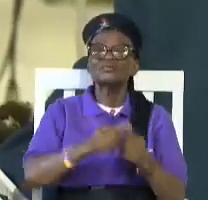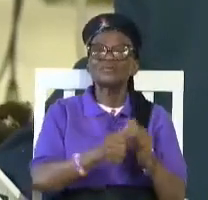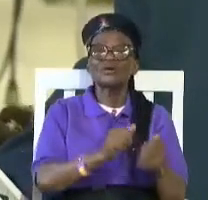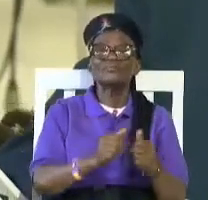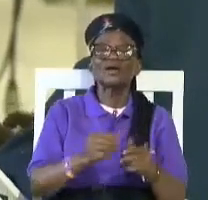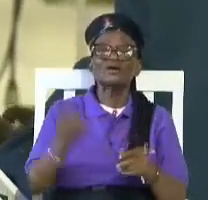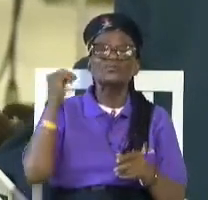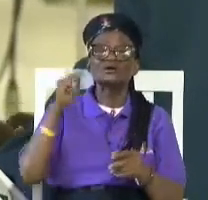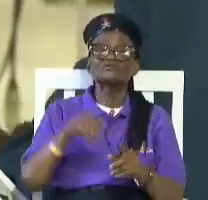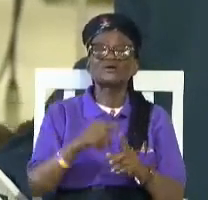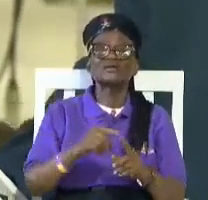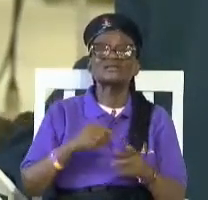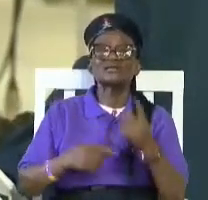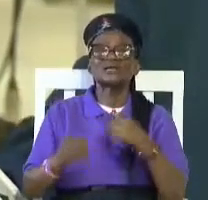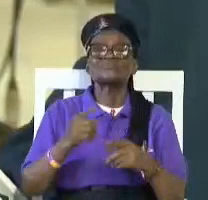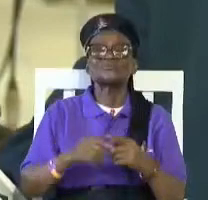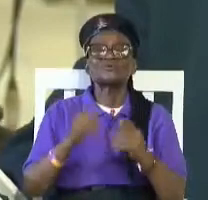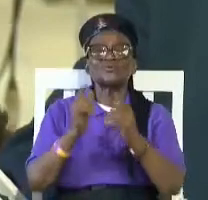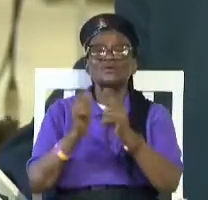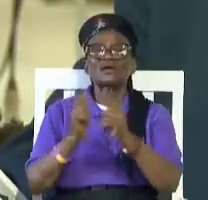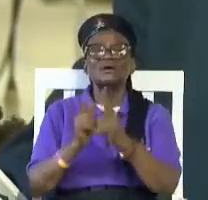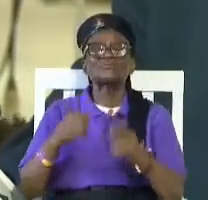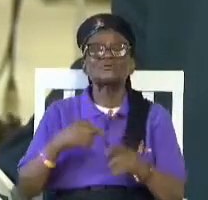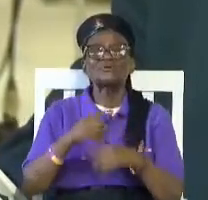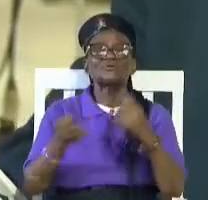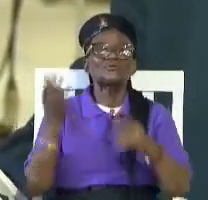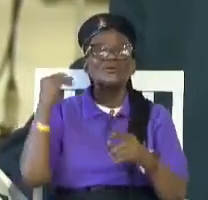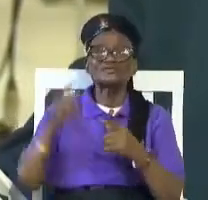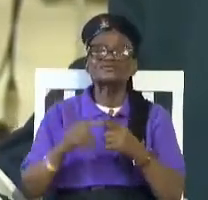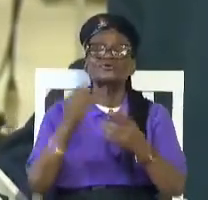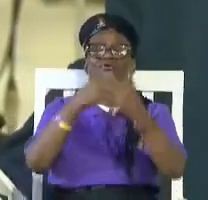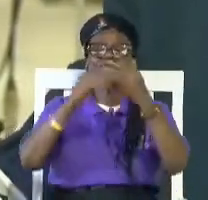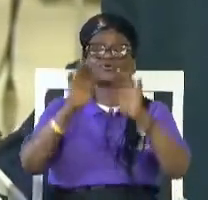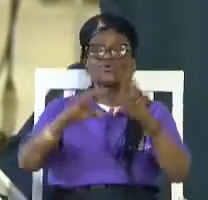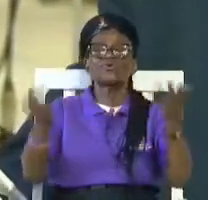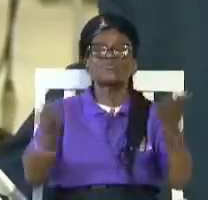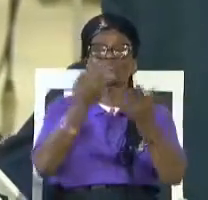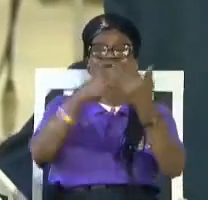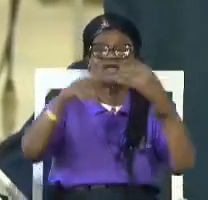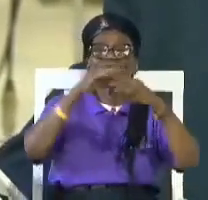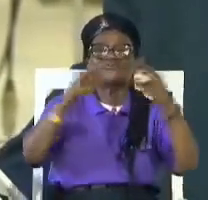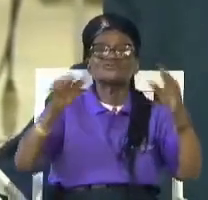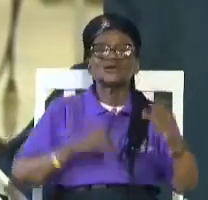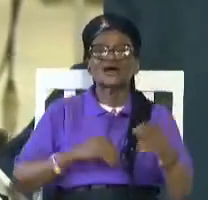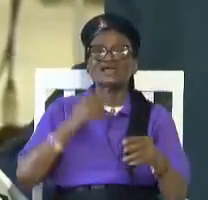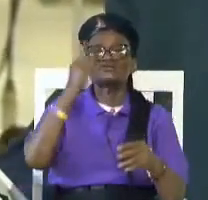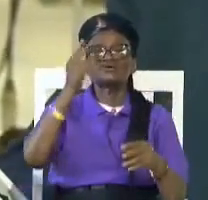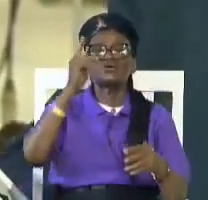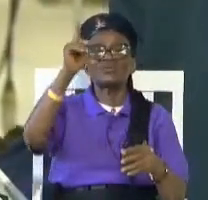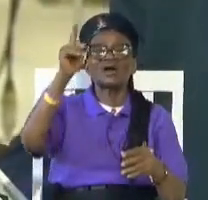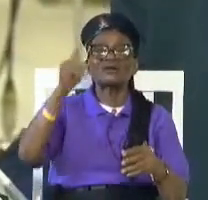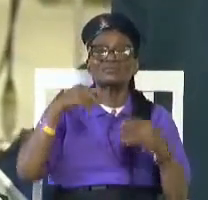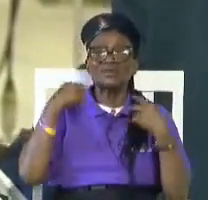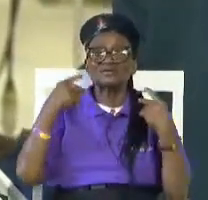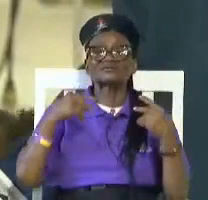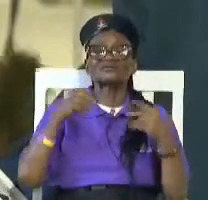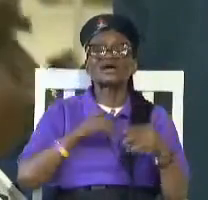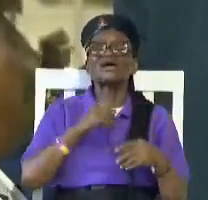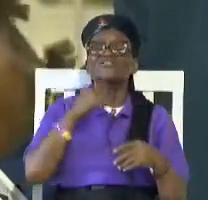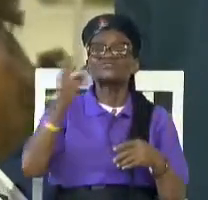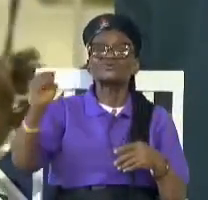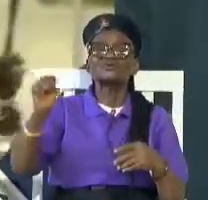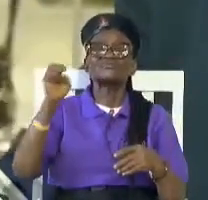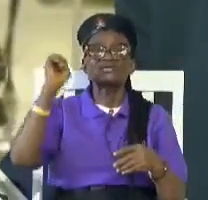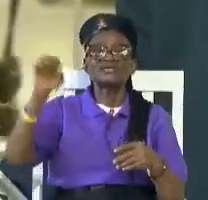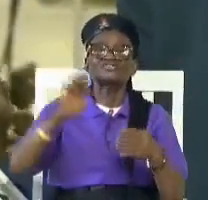open heaven with my parents. We prayed. I came back from open heaven. I saw that they are longer. One of the pastors, I told him, and he